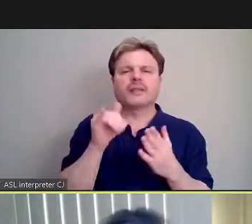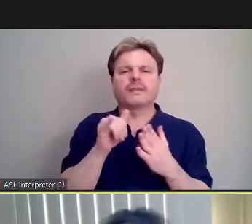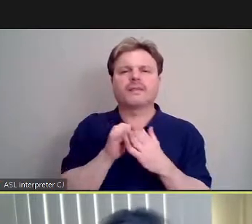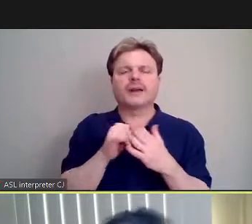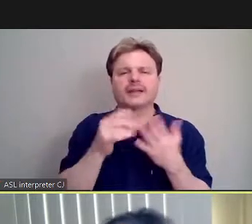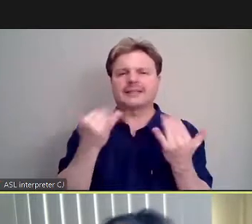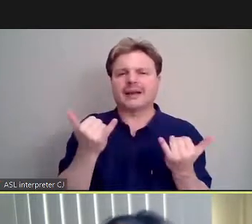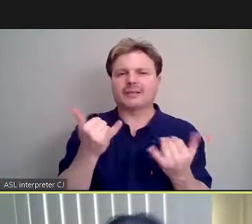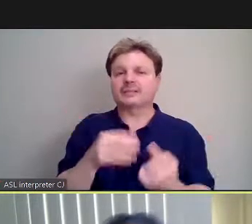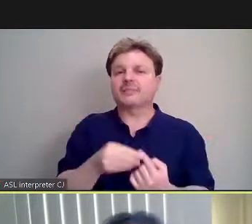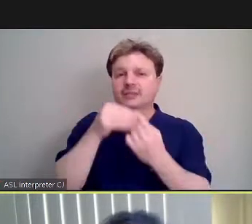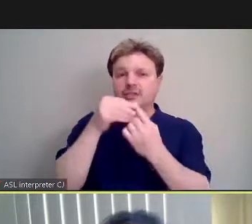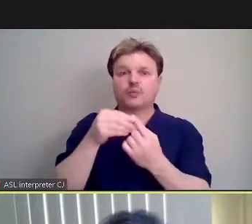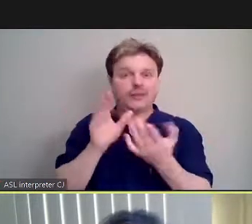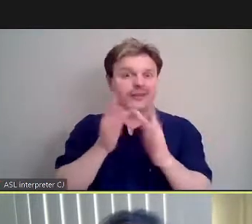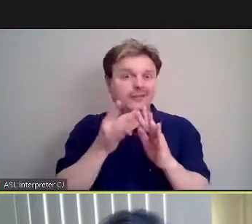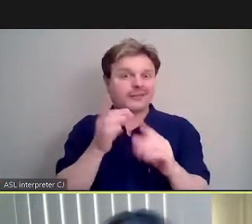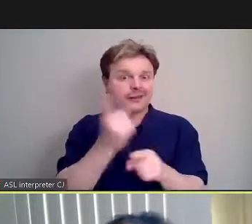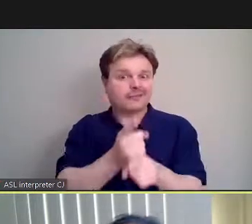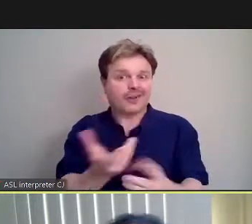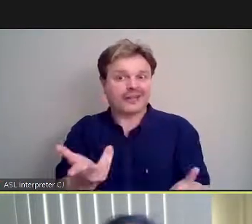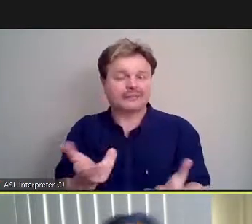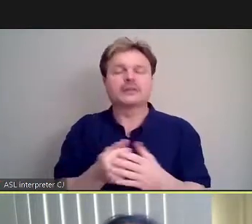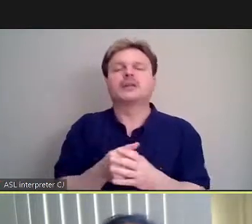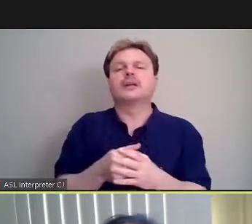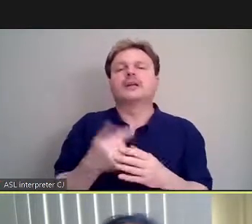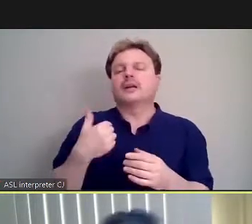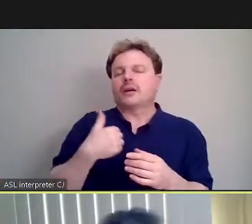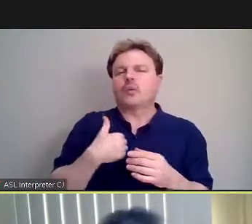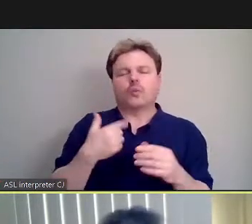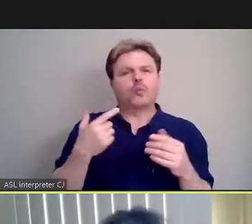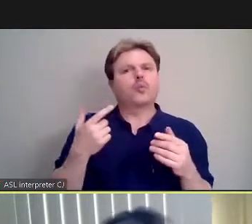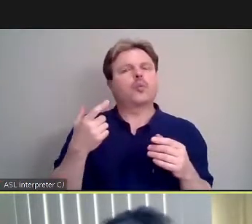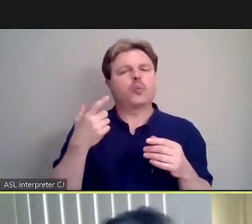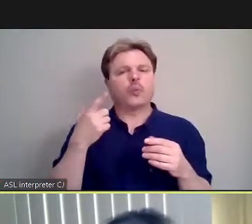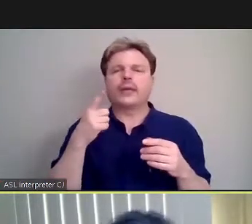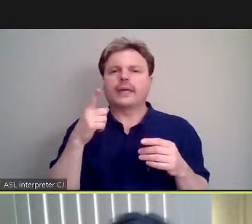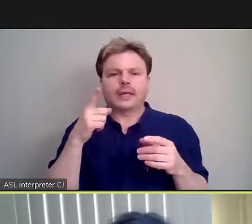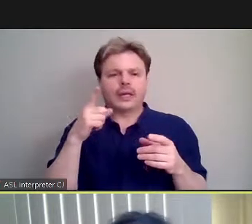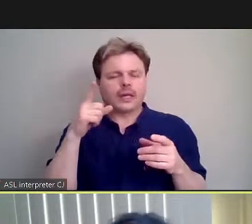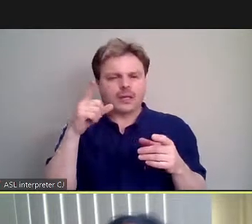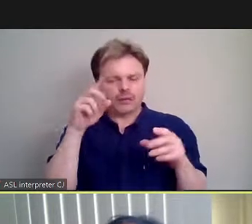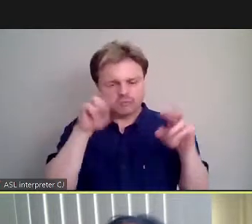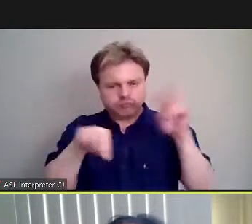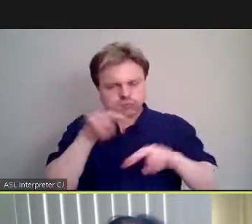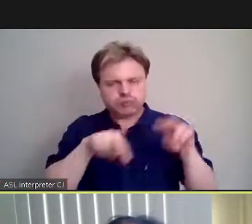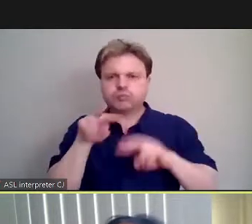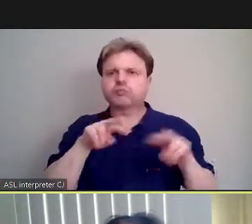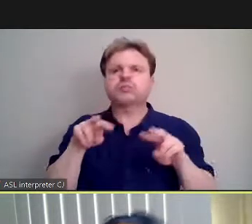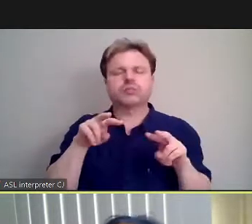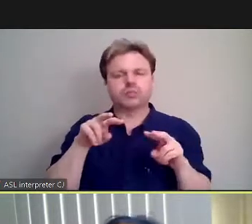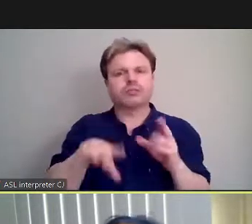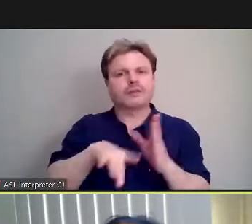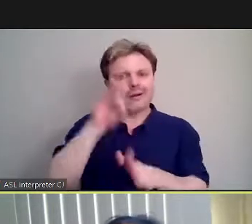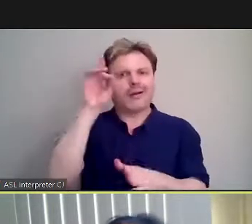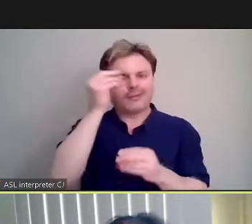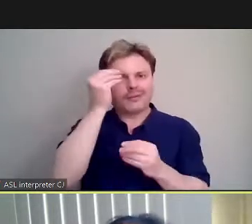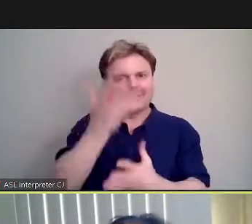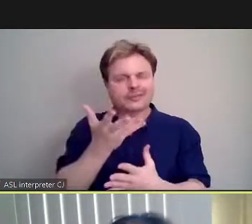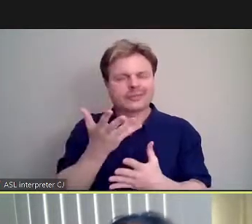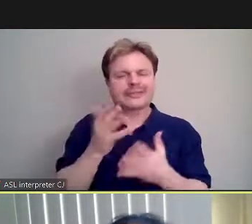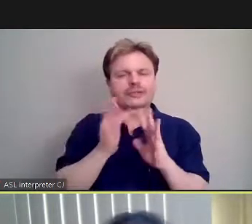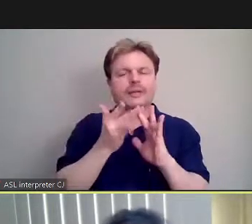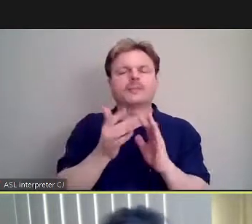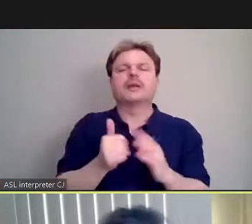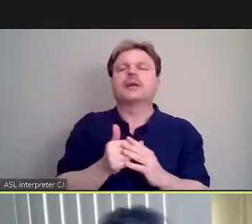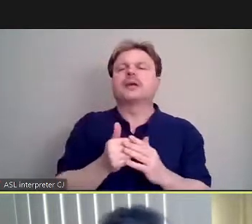now, especially with the internet, right? We can go out there and we can find that information. But of course, the best way to think about that is